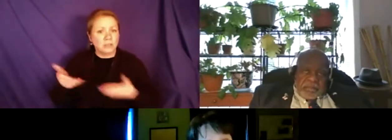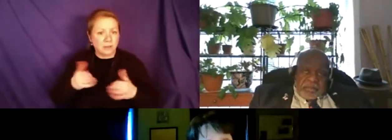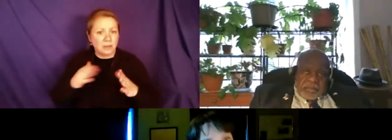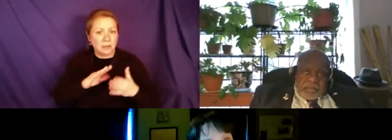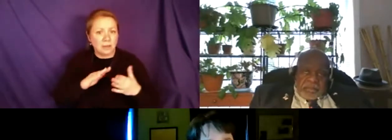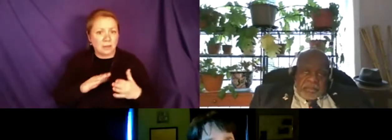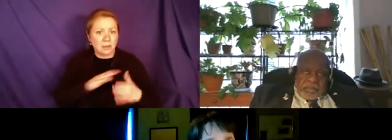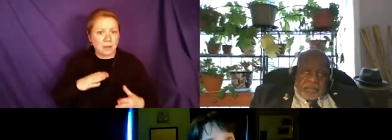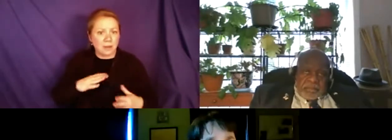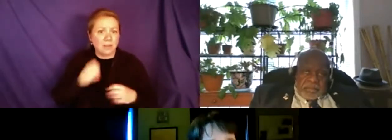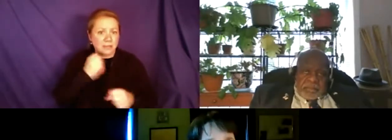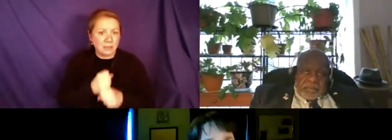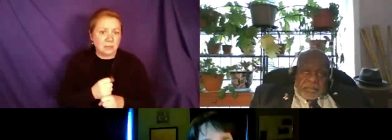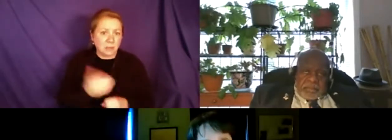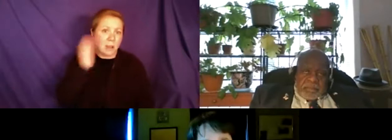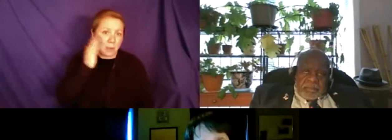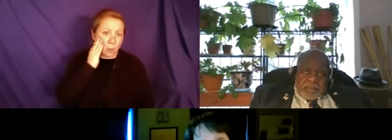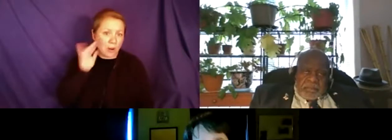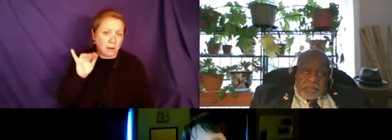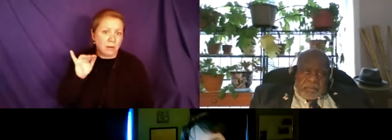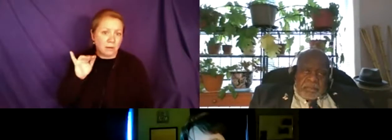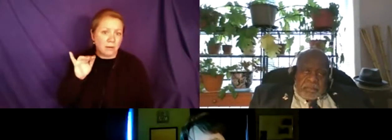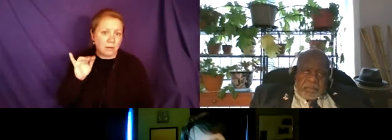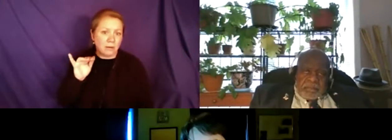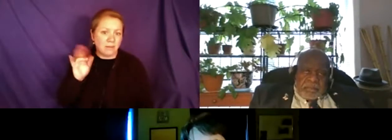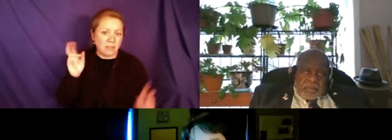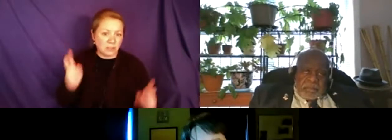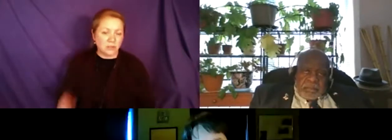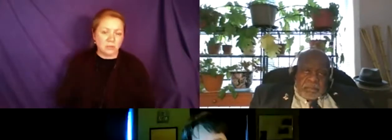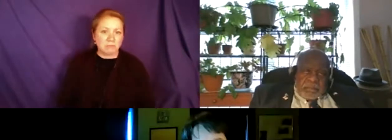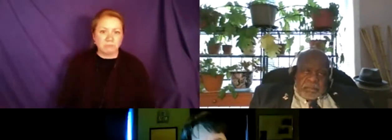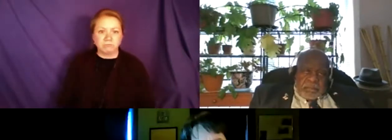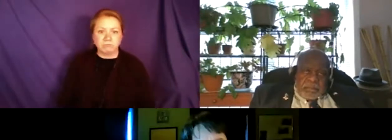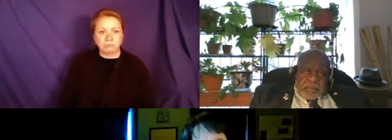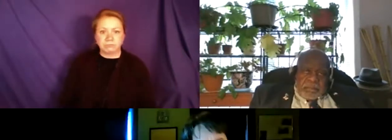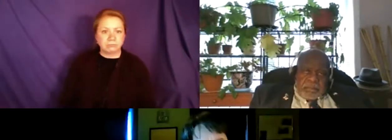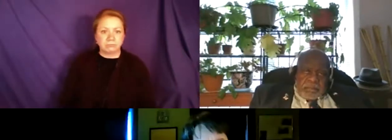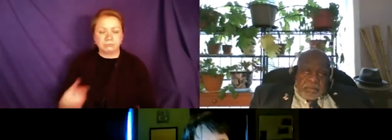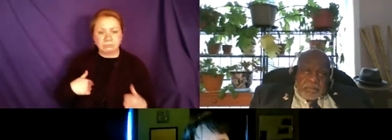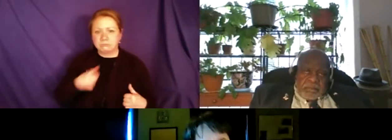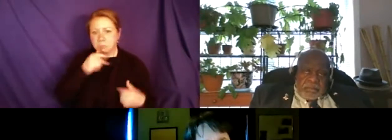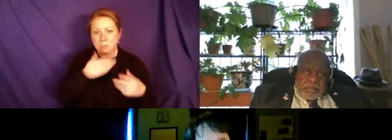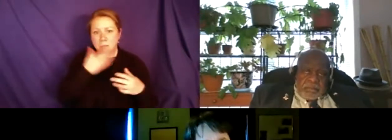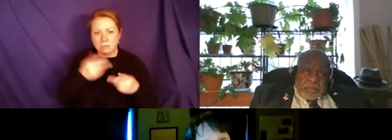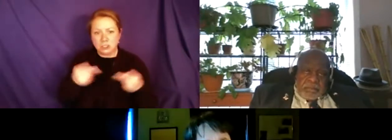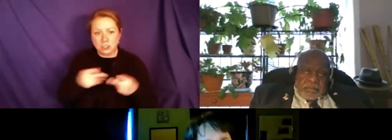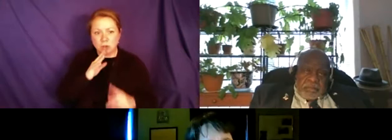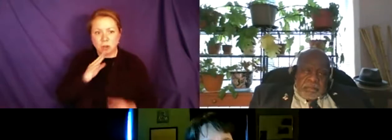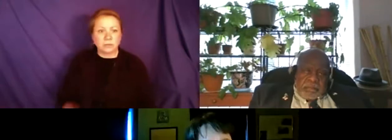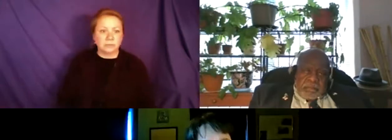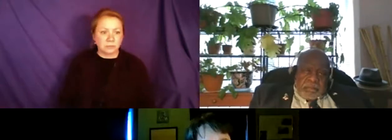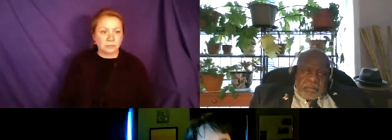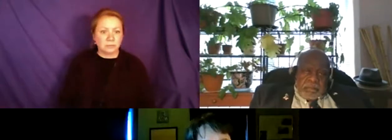I'm certainly, aware, very much aware of the issue, but I'm not in the best position to